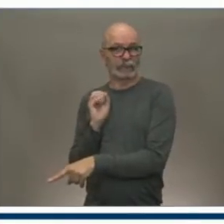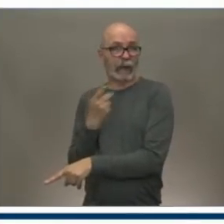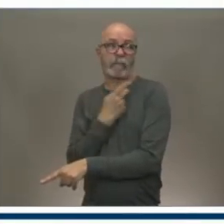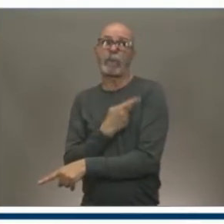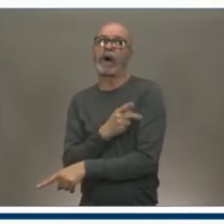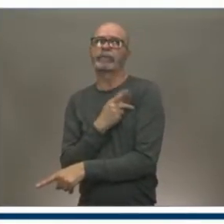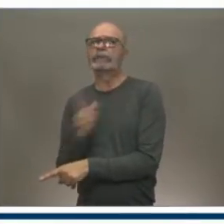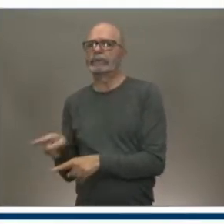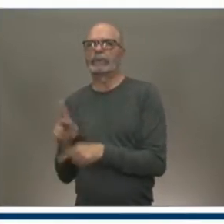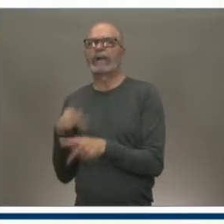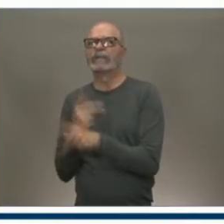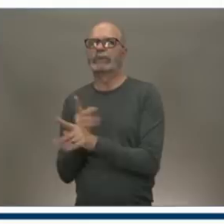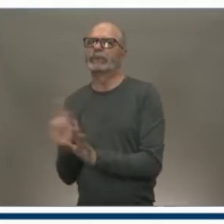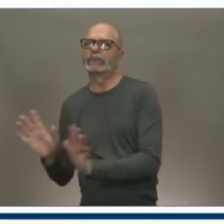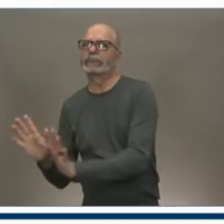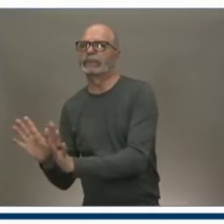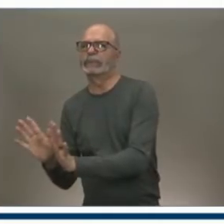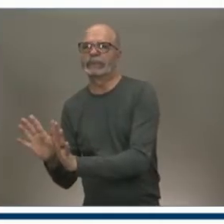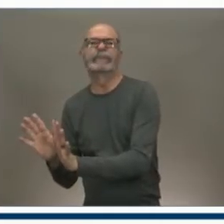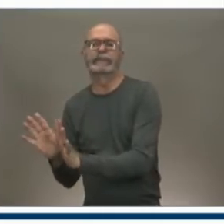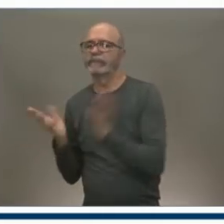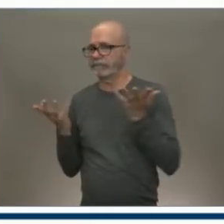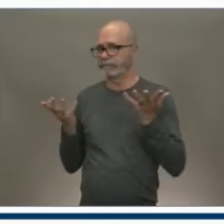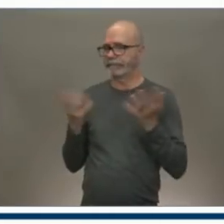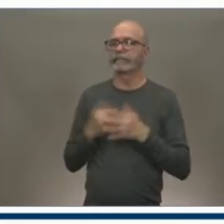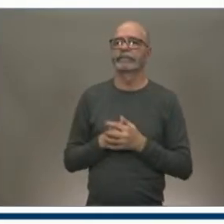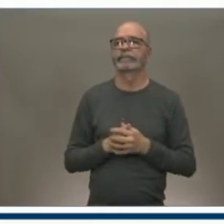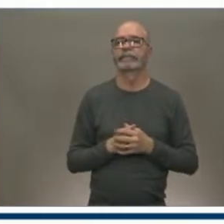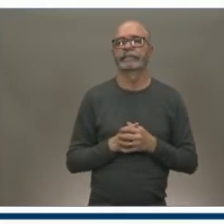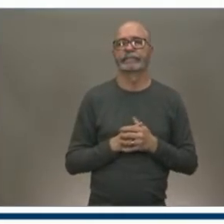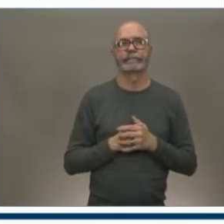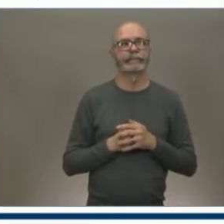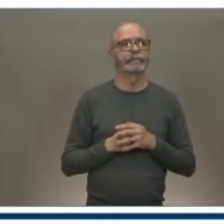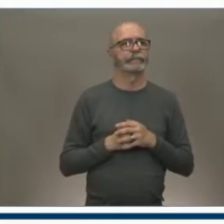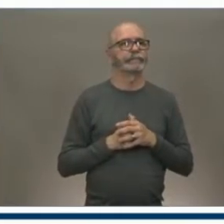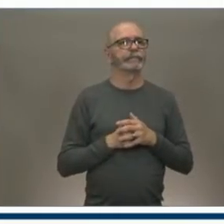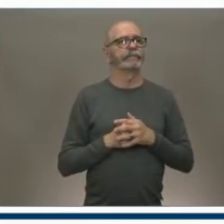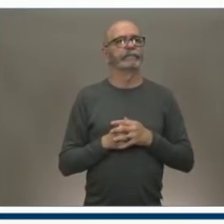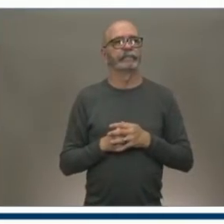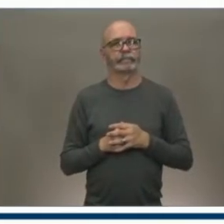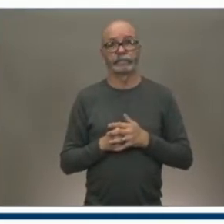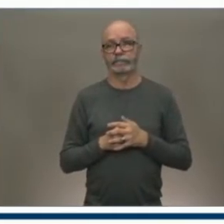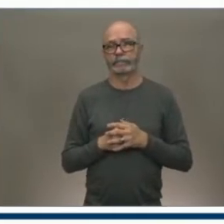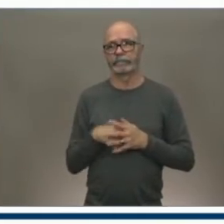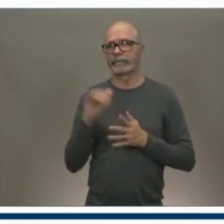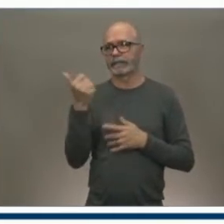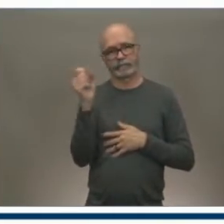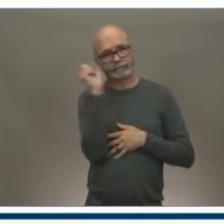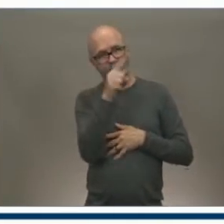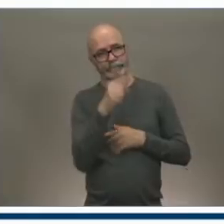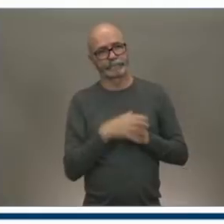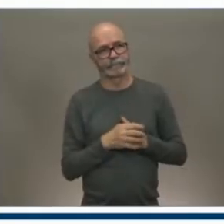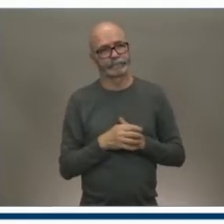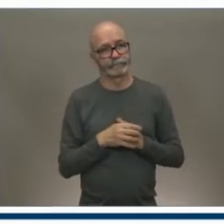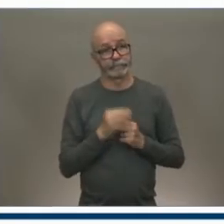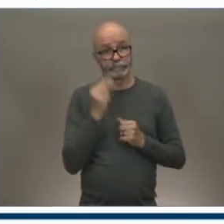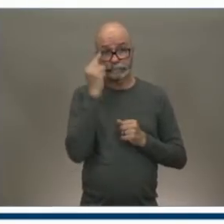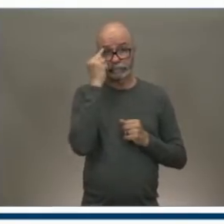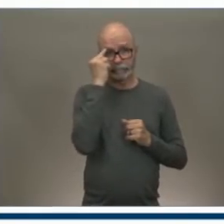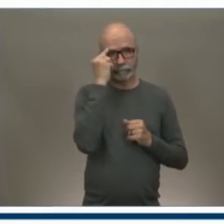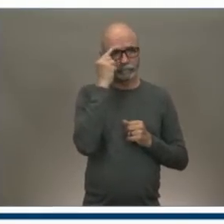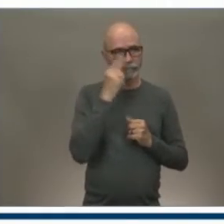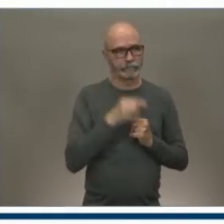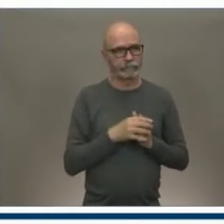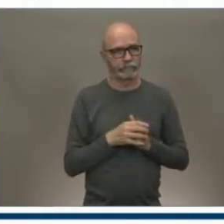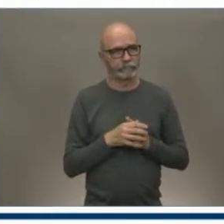to support that federal 14-day quarantine. Go ahead with your follow-up, Heloise. Thank you. So I was just wondering if you could